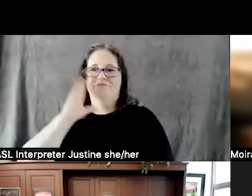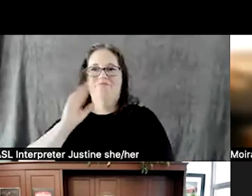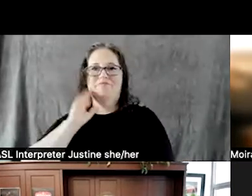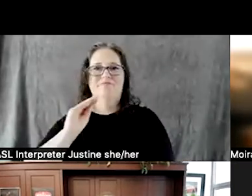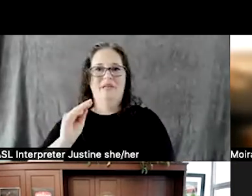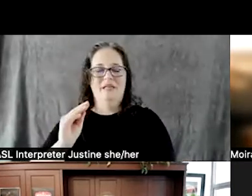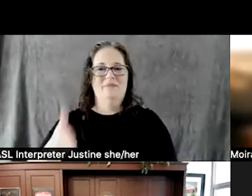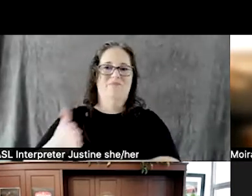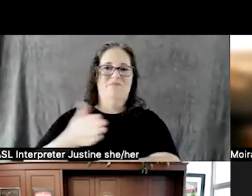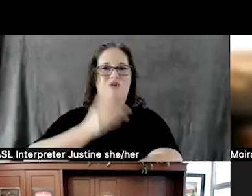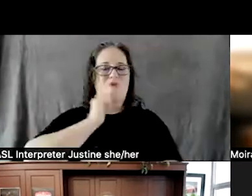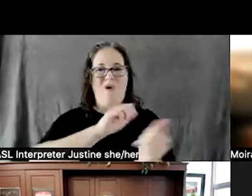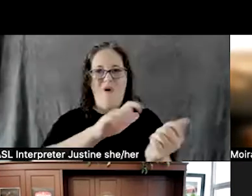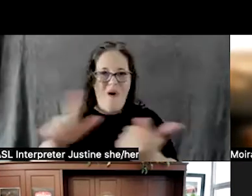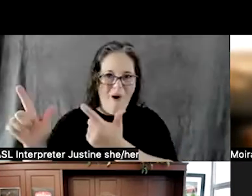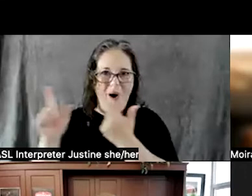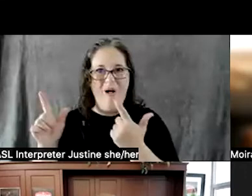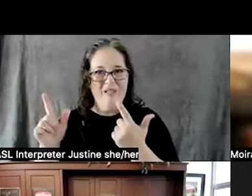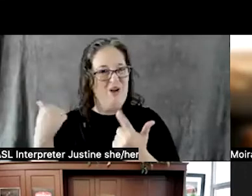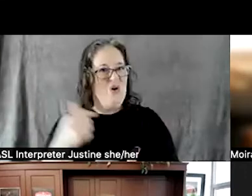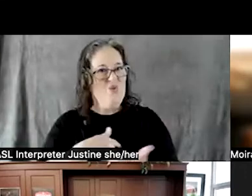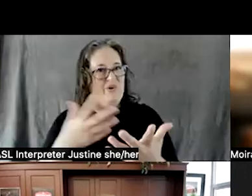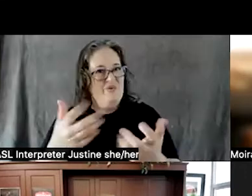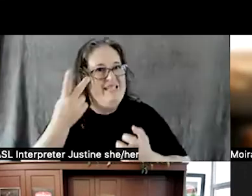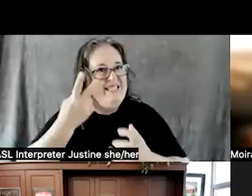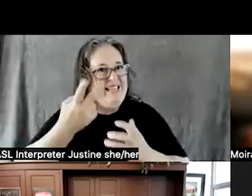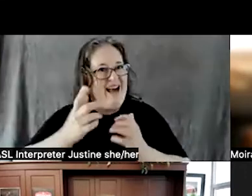love to see what they feel like. So